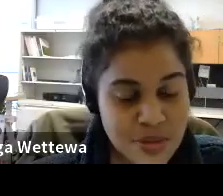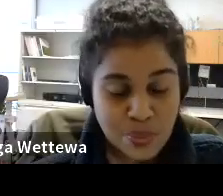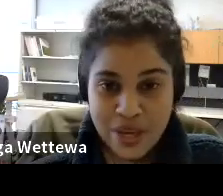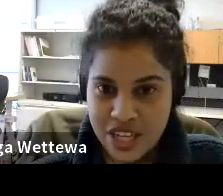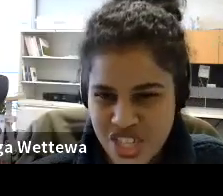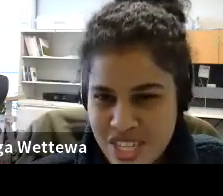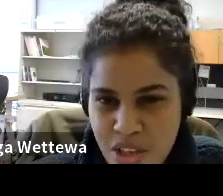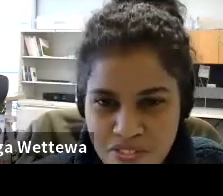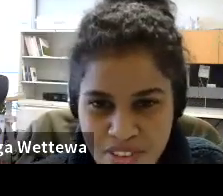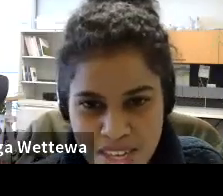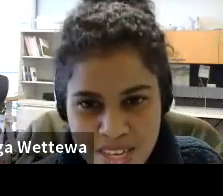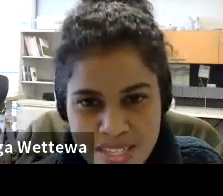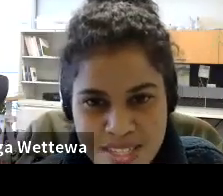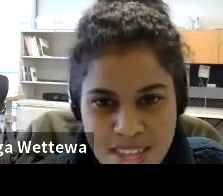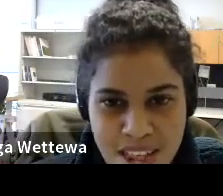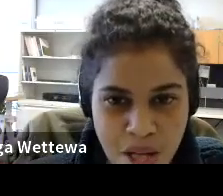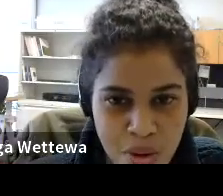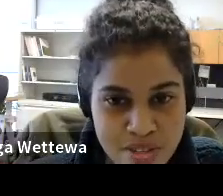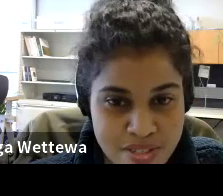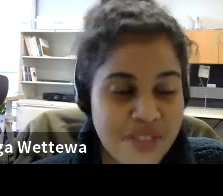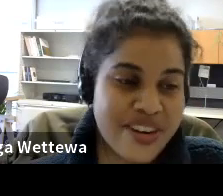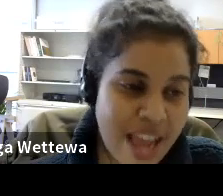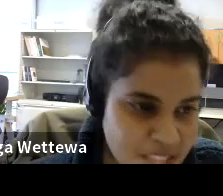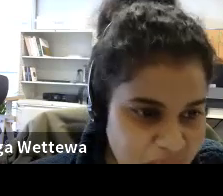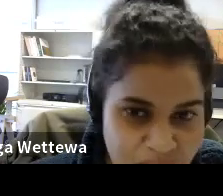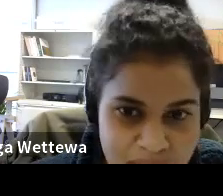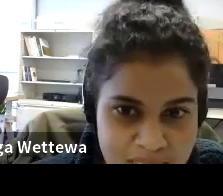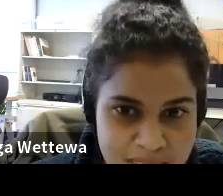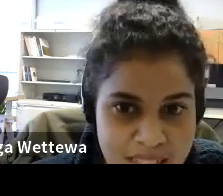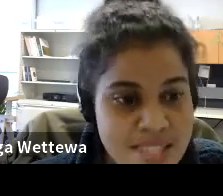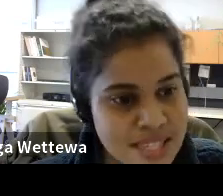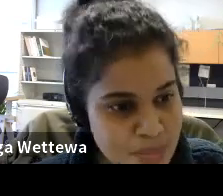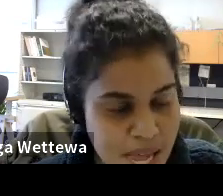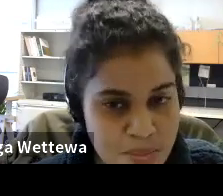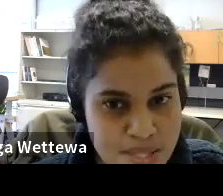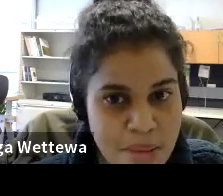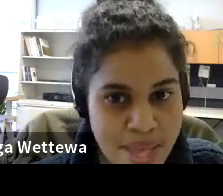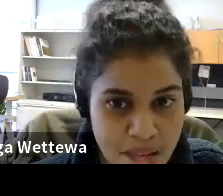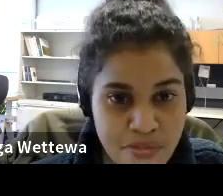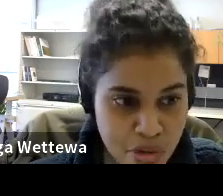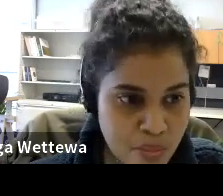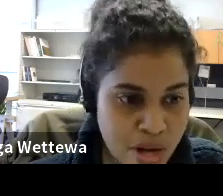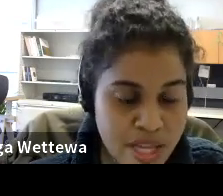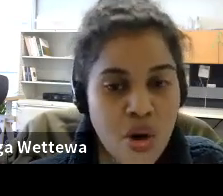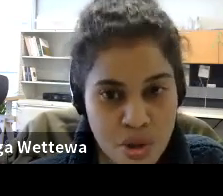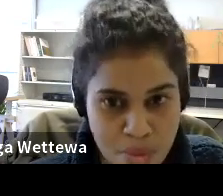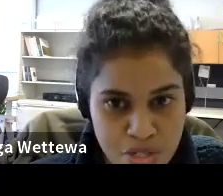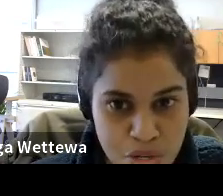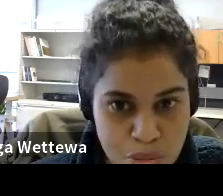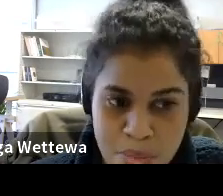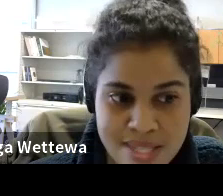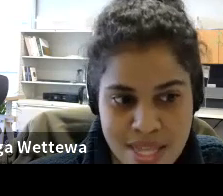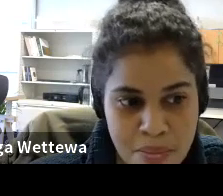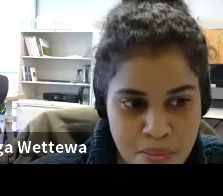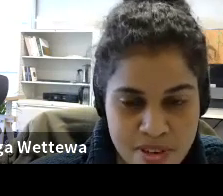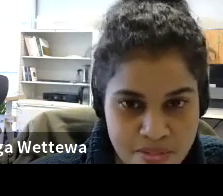different species of fungus or different kinds of fungus. Sometimes they make a fruiting body or a